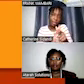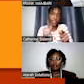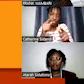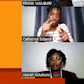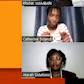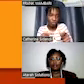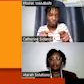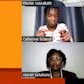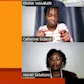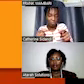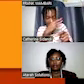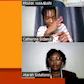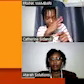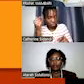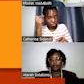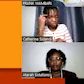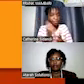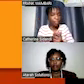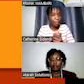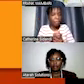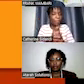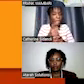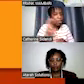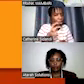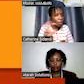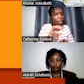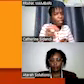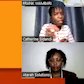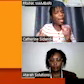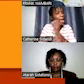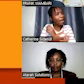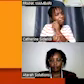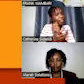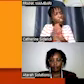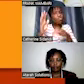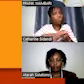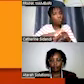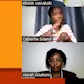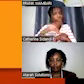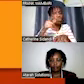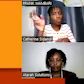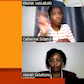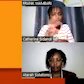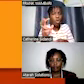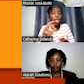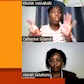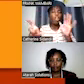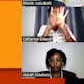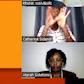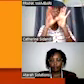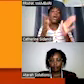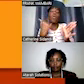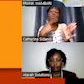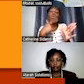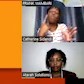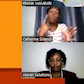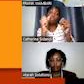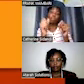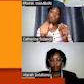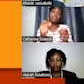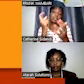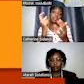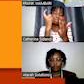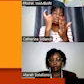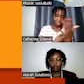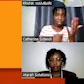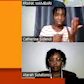mind. Seek legal advice. It's good you look for the lawyers who may not, or solicitors who may not charge you a lot of